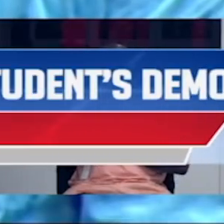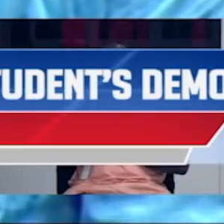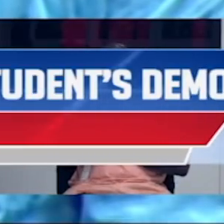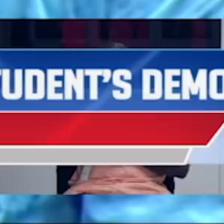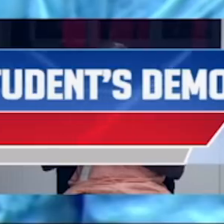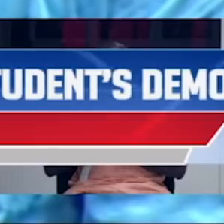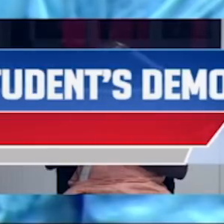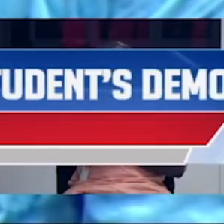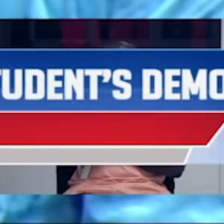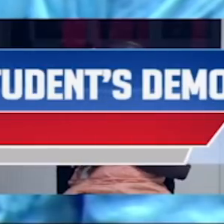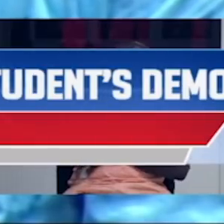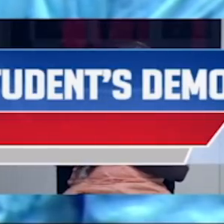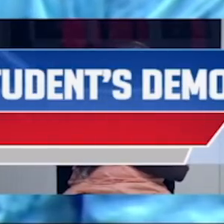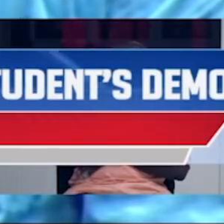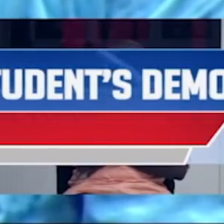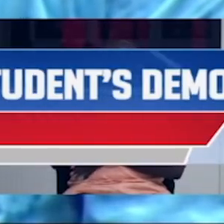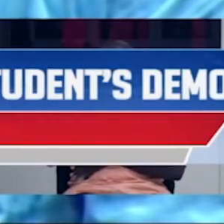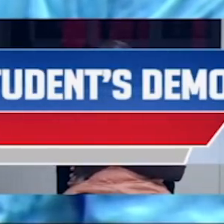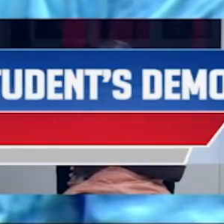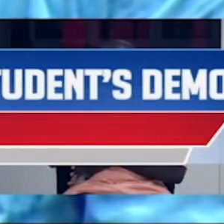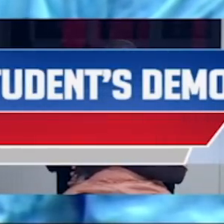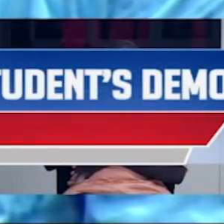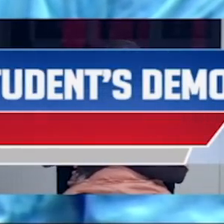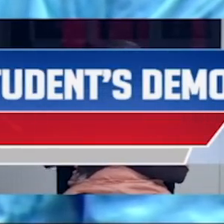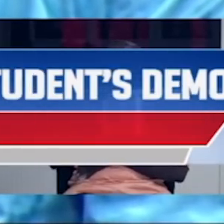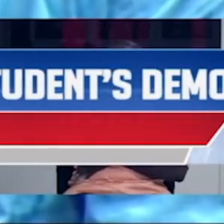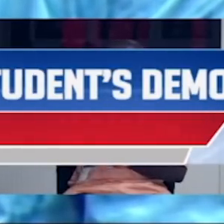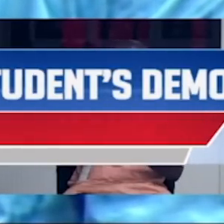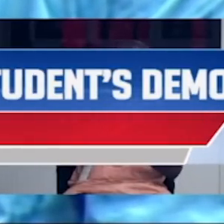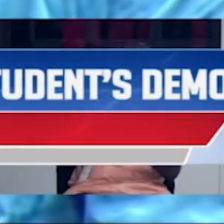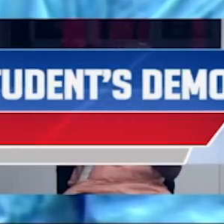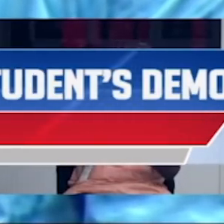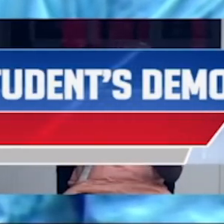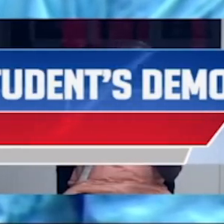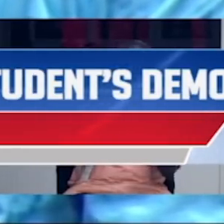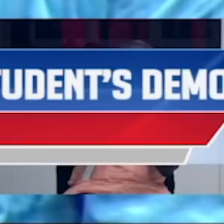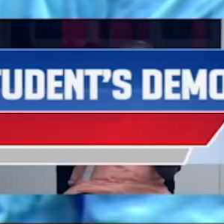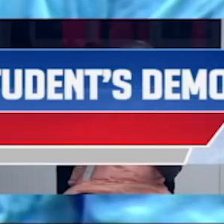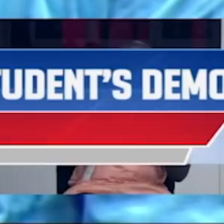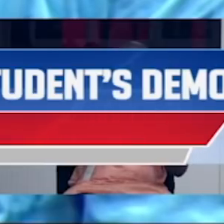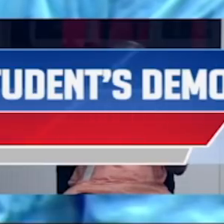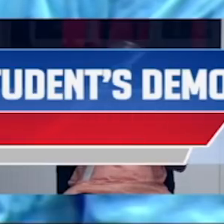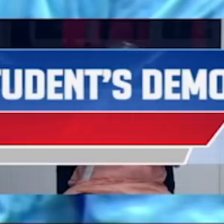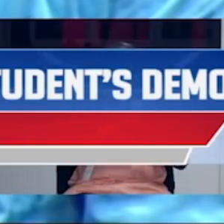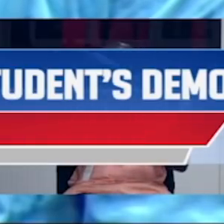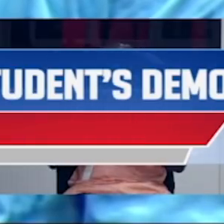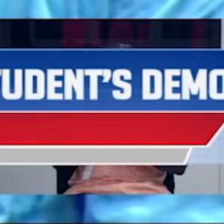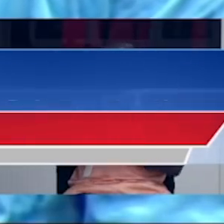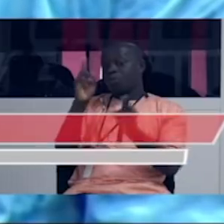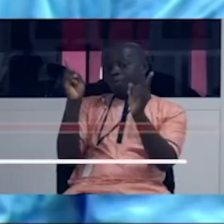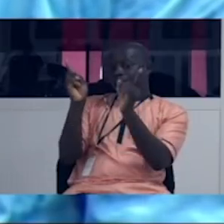Tujalo ended her testimony on the issue of the April 10-11 incident and she is expected to reappear before